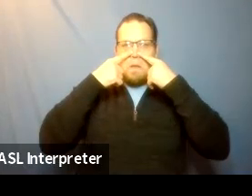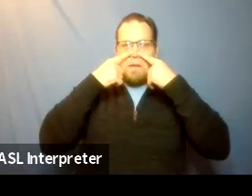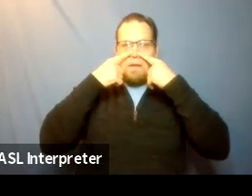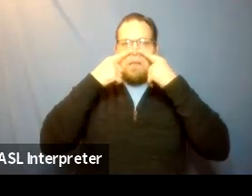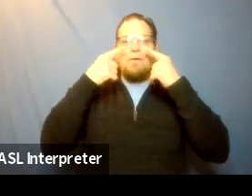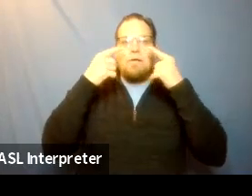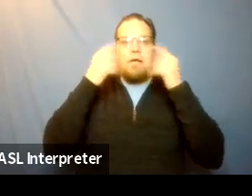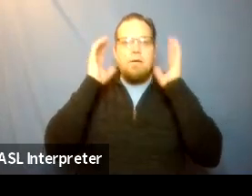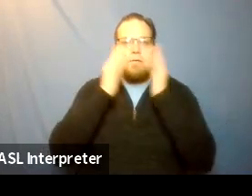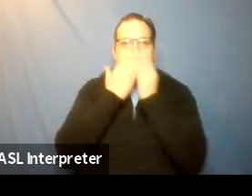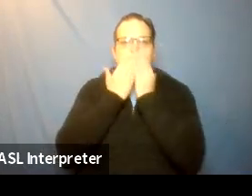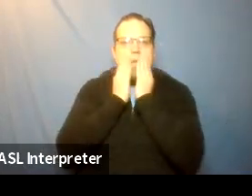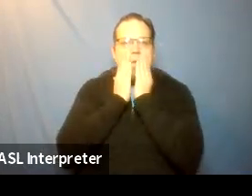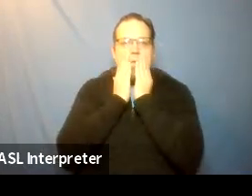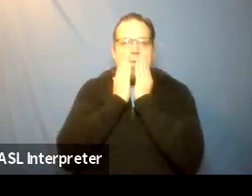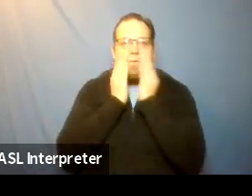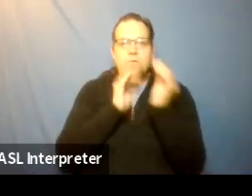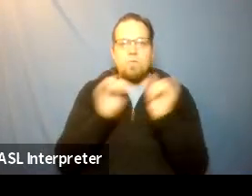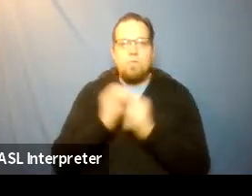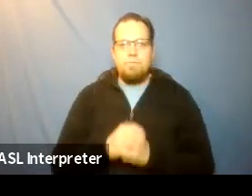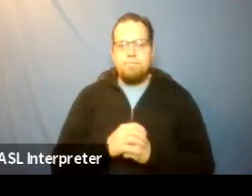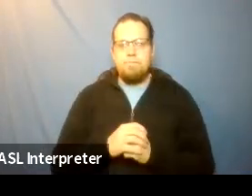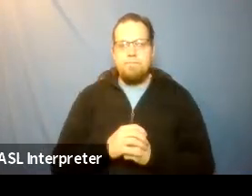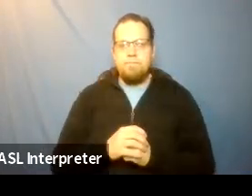obviously covers your mouth.